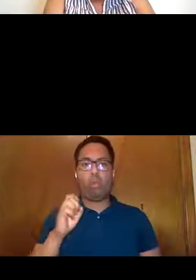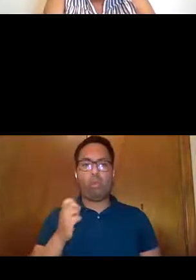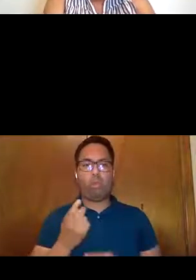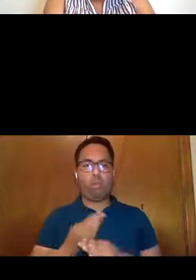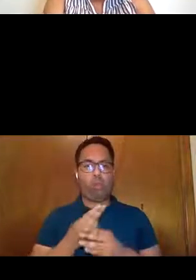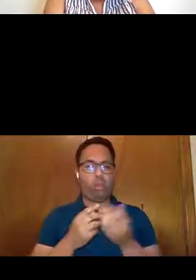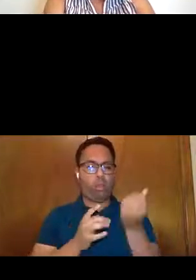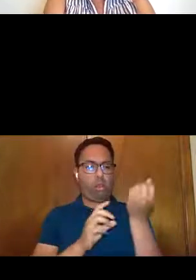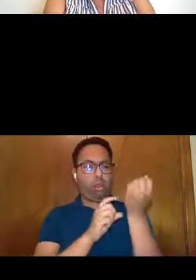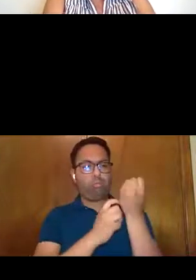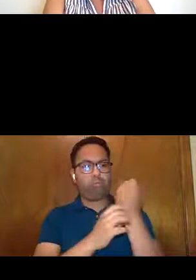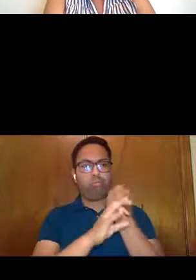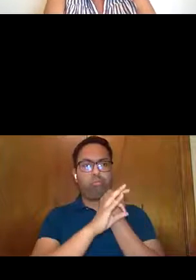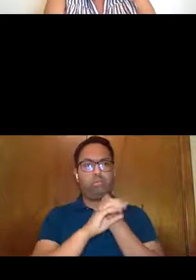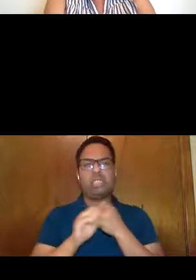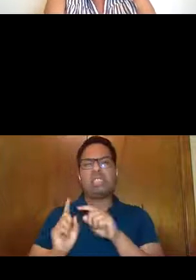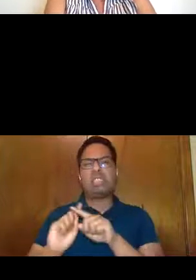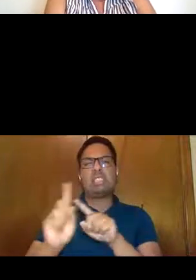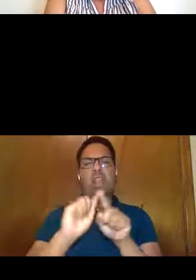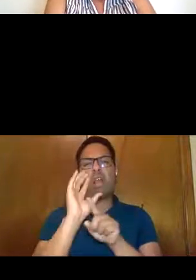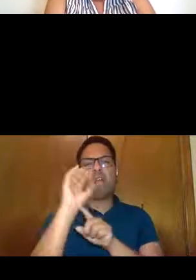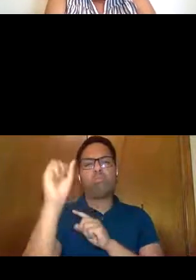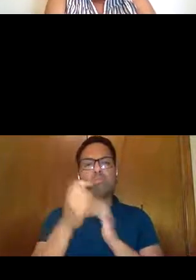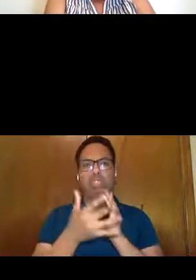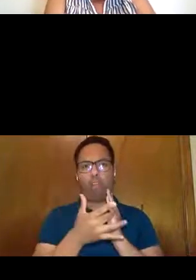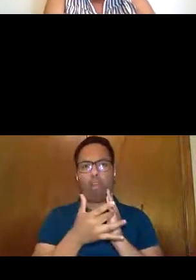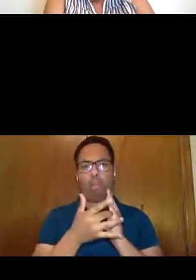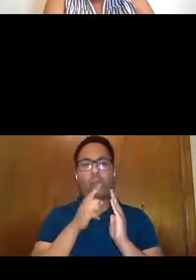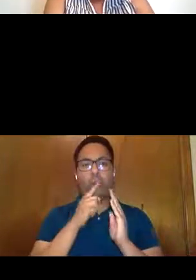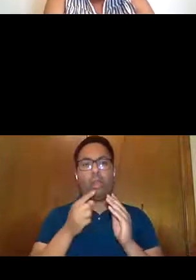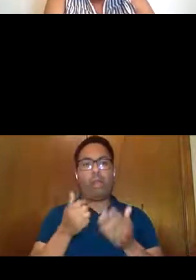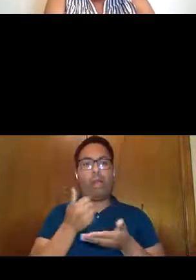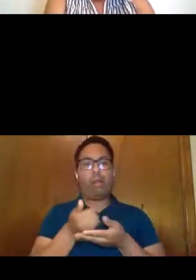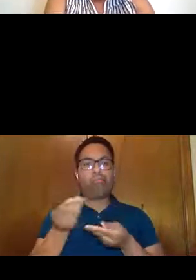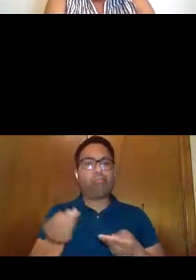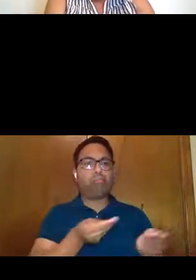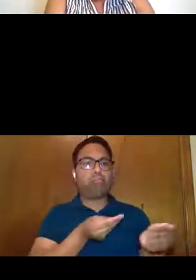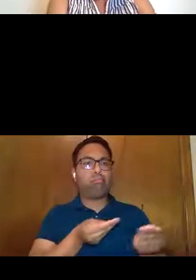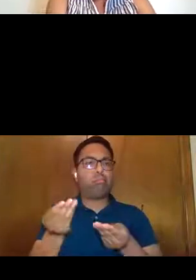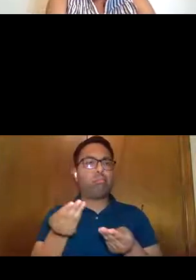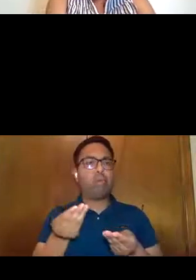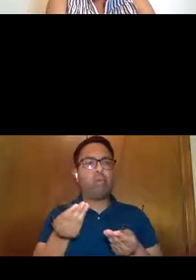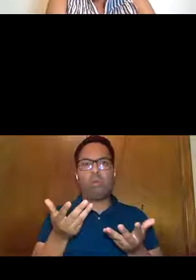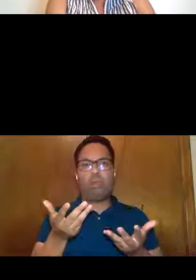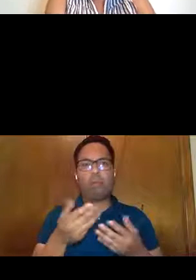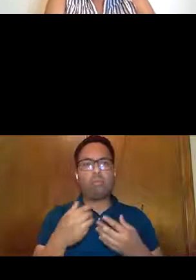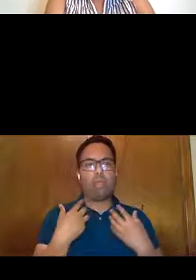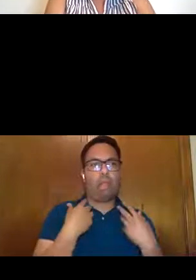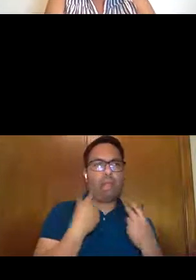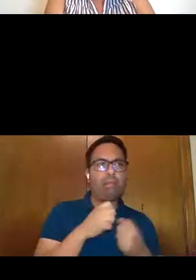innovative technologies that facilitate the tracking and monitoring of health status and